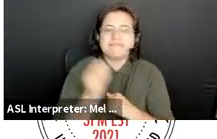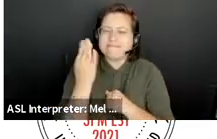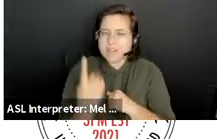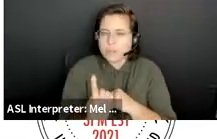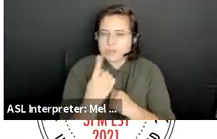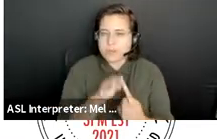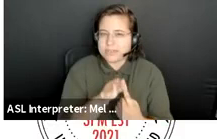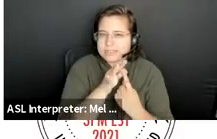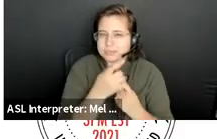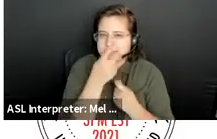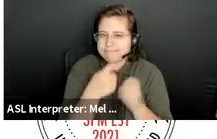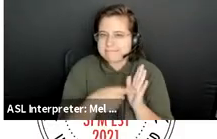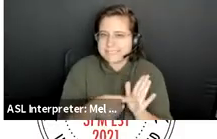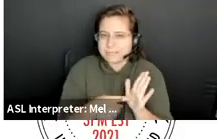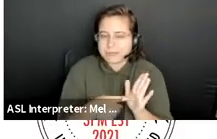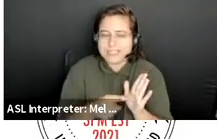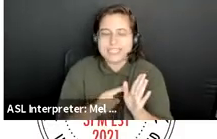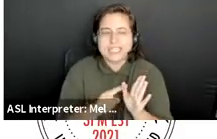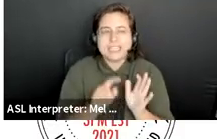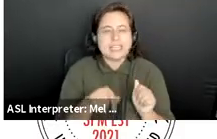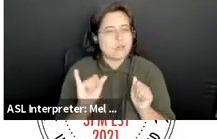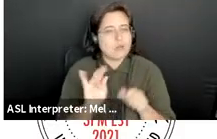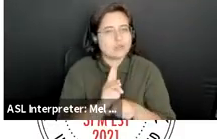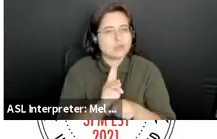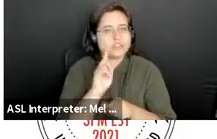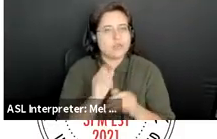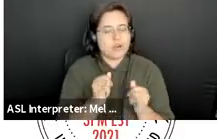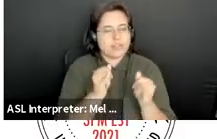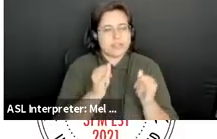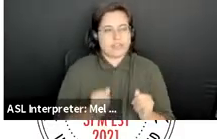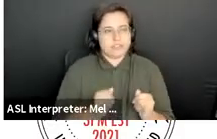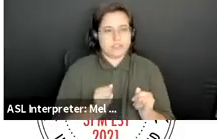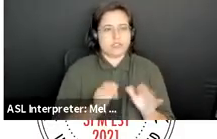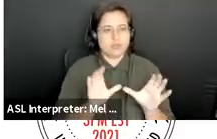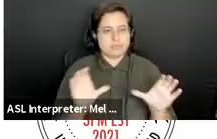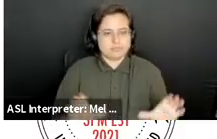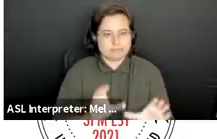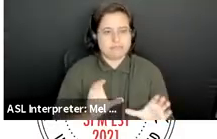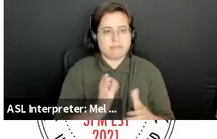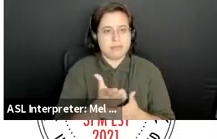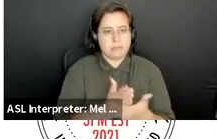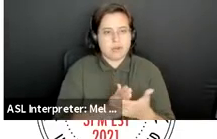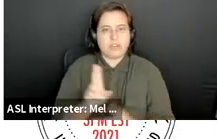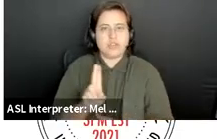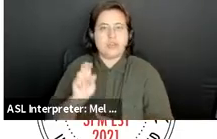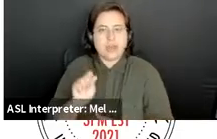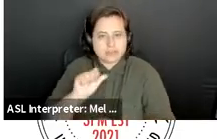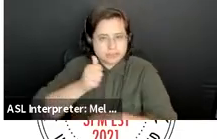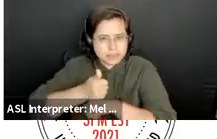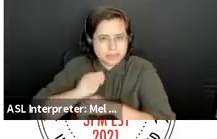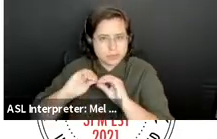to the P1B, which is that it can also be used for an individual performing as part of a US-based